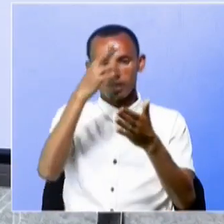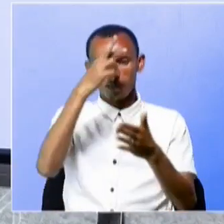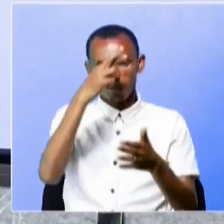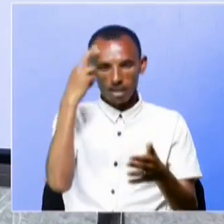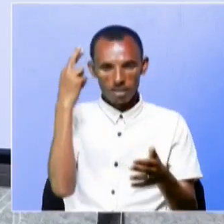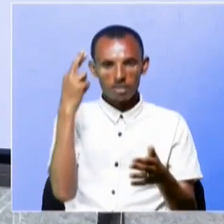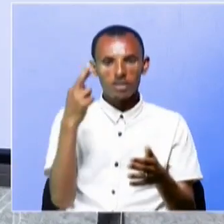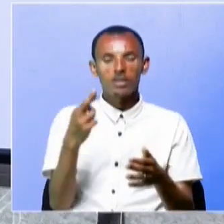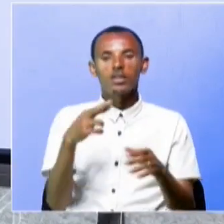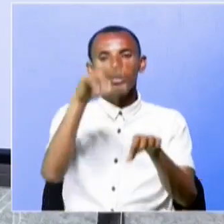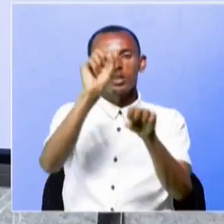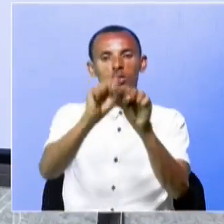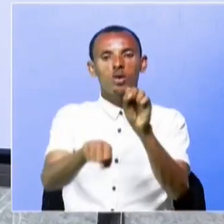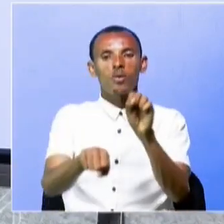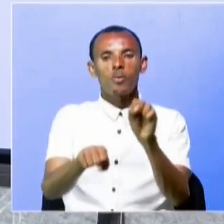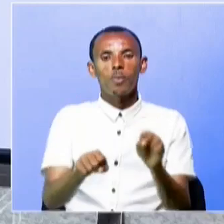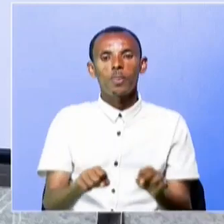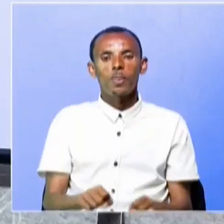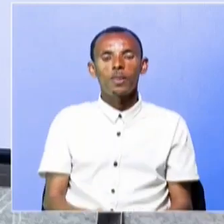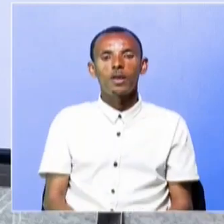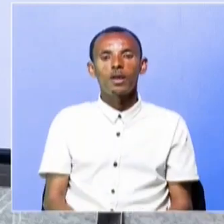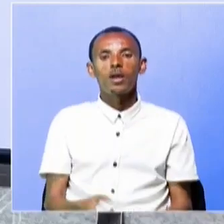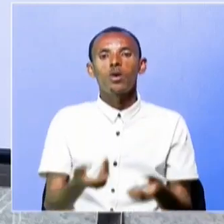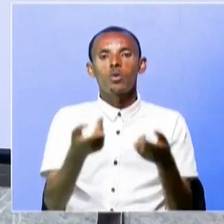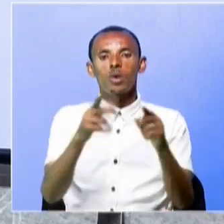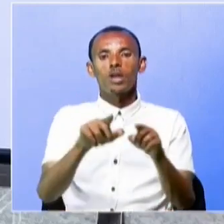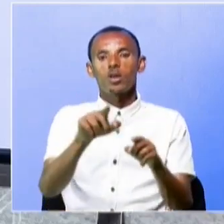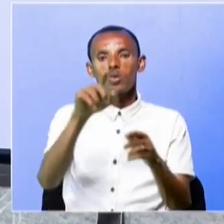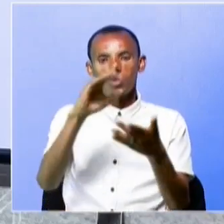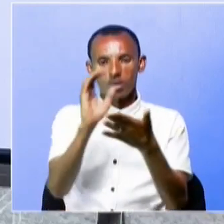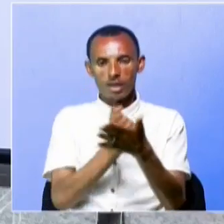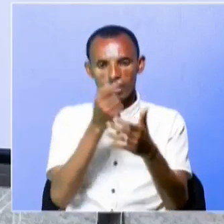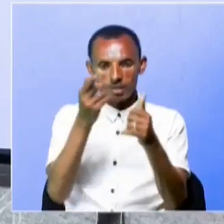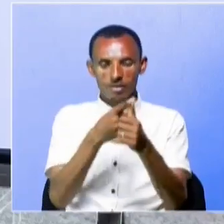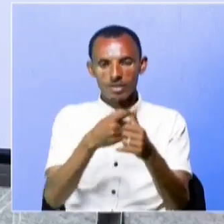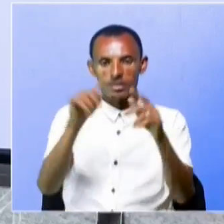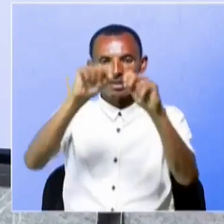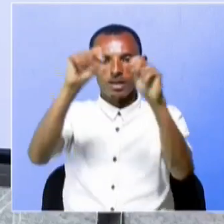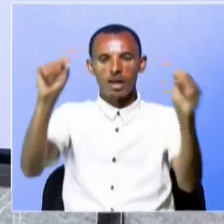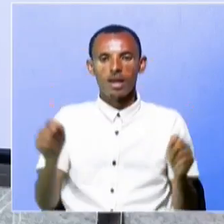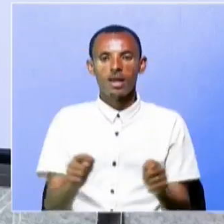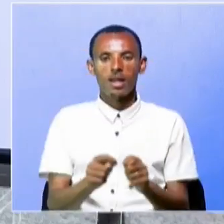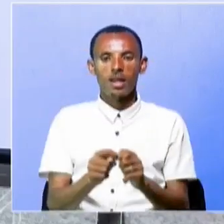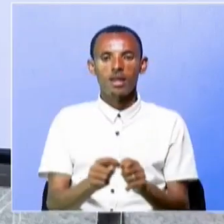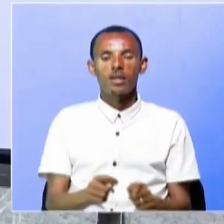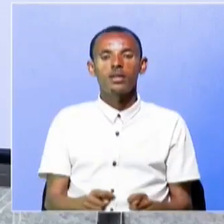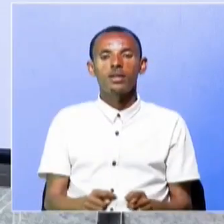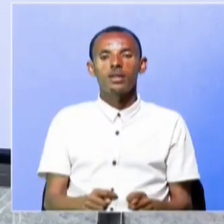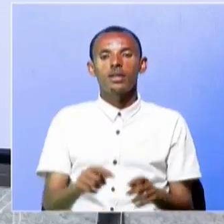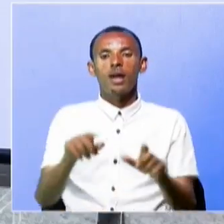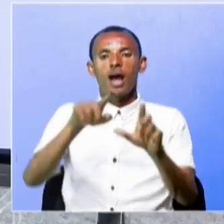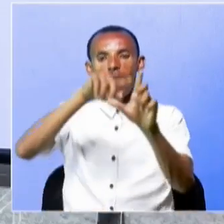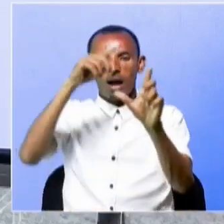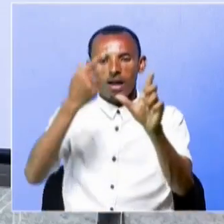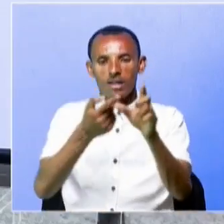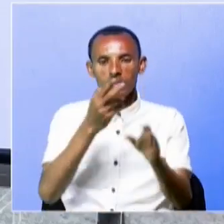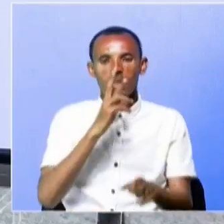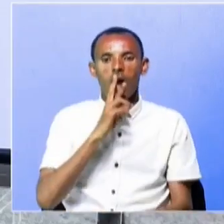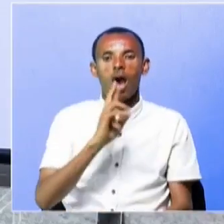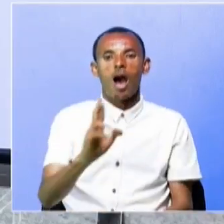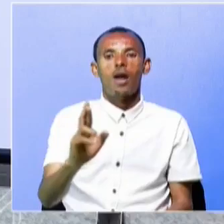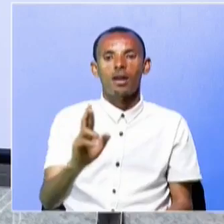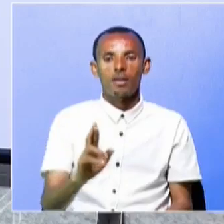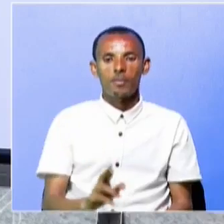right? So, whenever we take the first triangle, the angles are